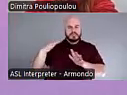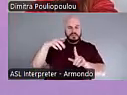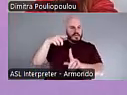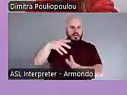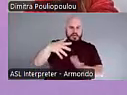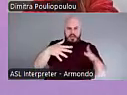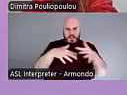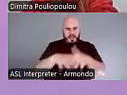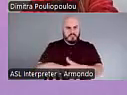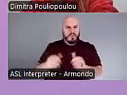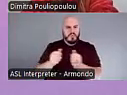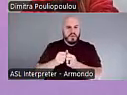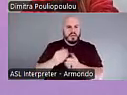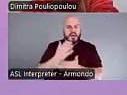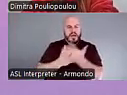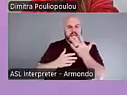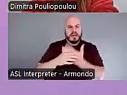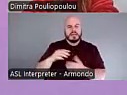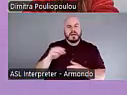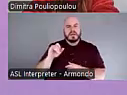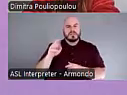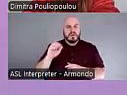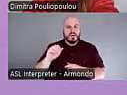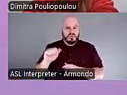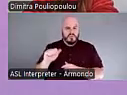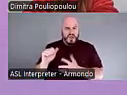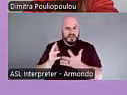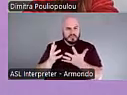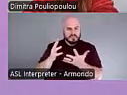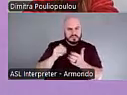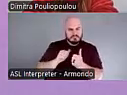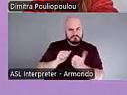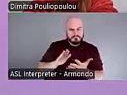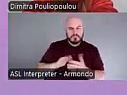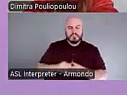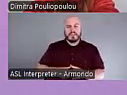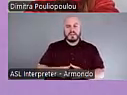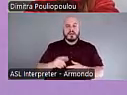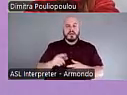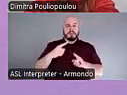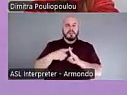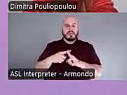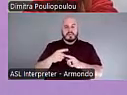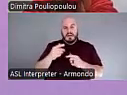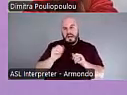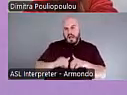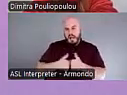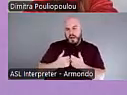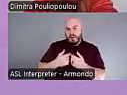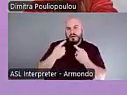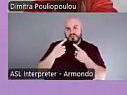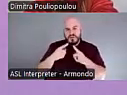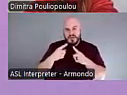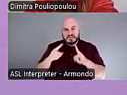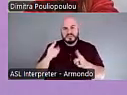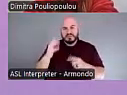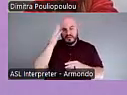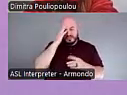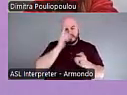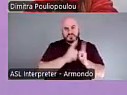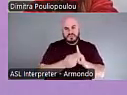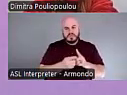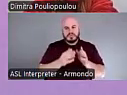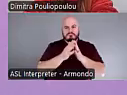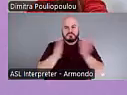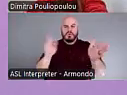hand osteoarthritis and to reflect more broadly on how effective knowledge translation and mobilization really begins